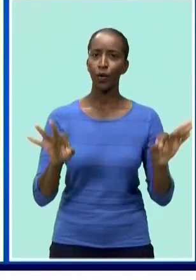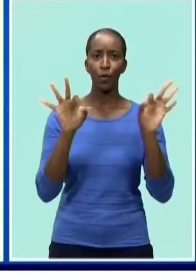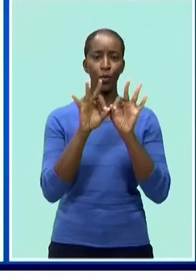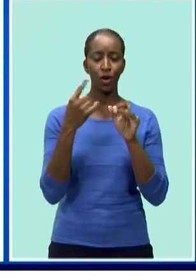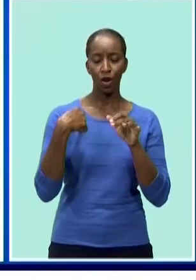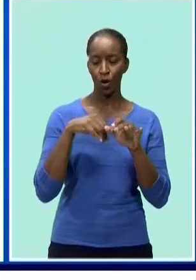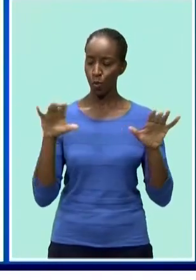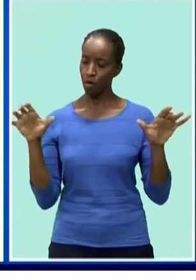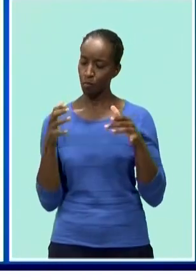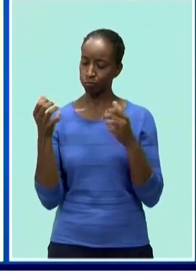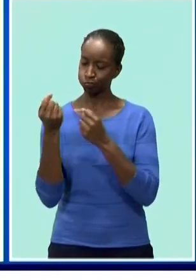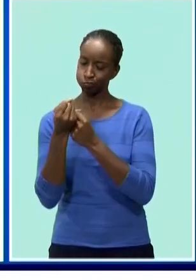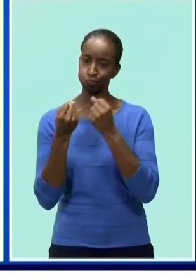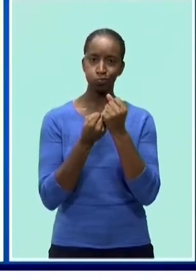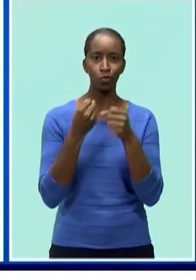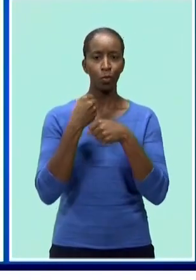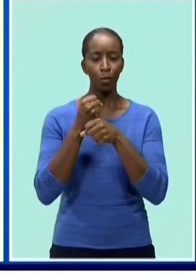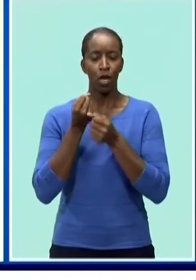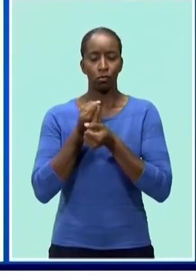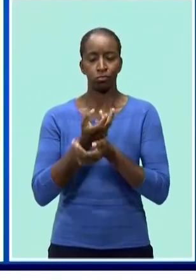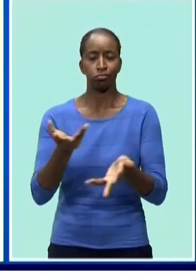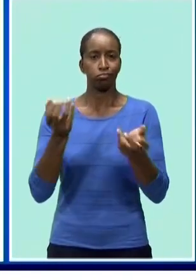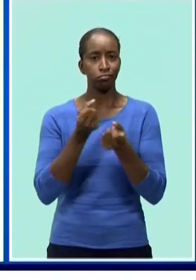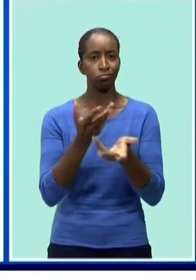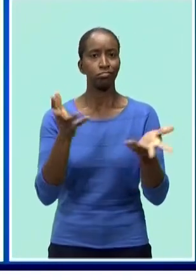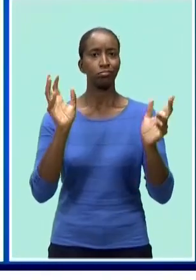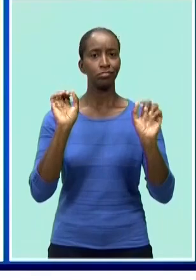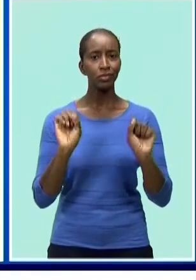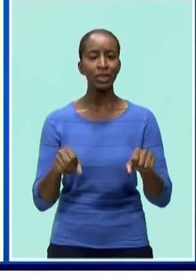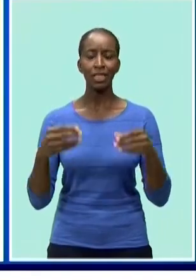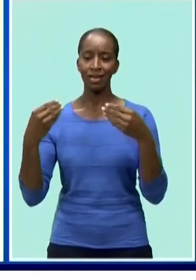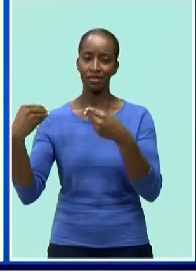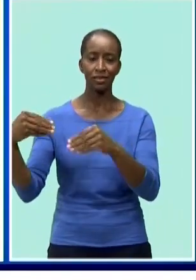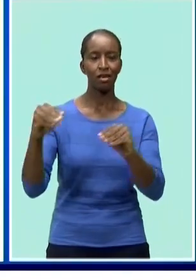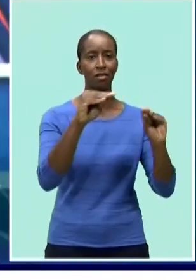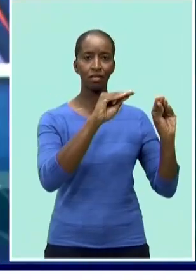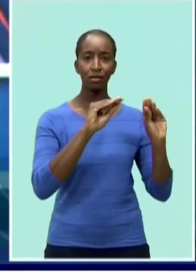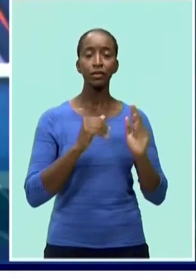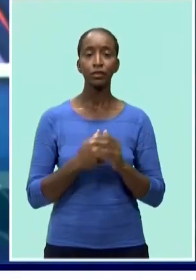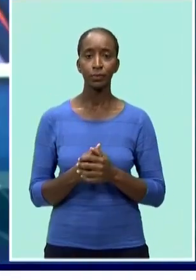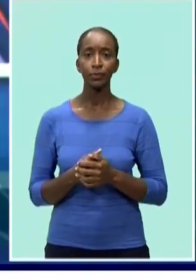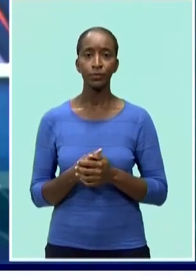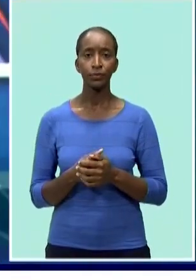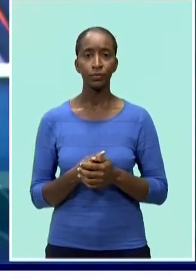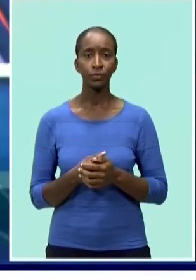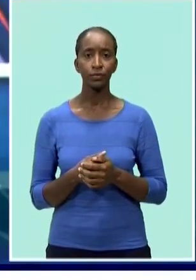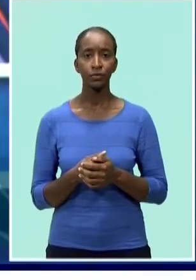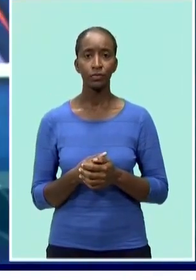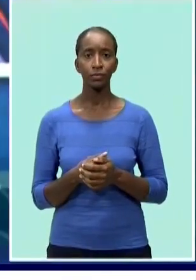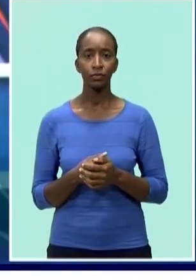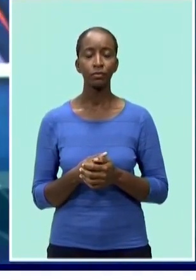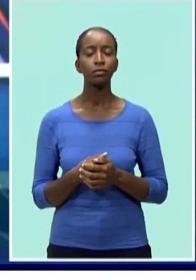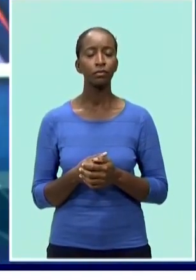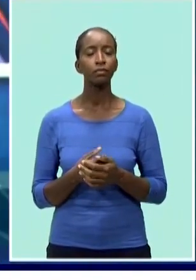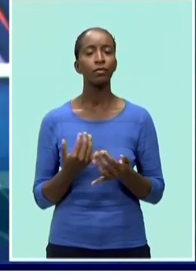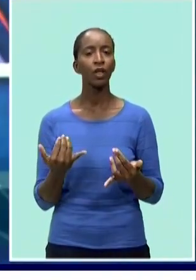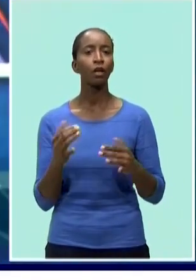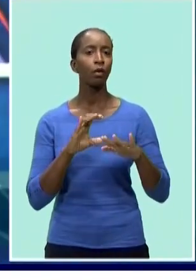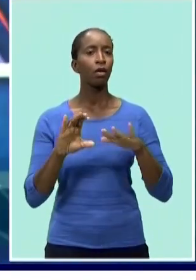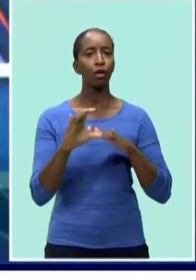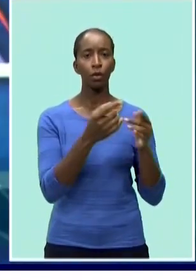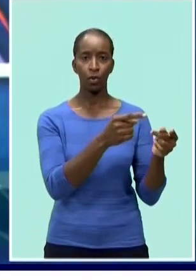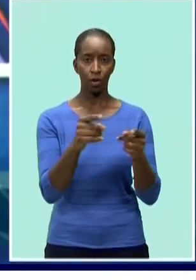build products and services that we can sell directly to the market. On to regional news now. In